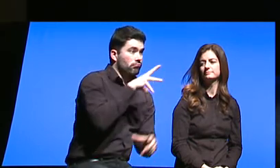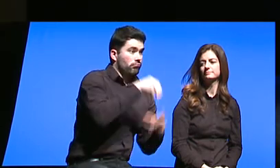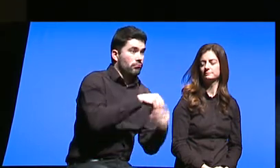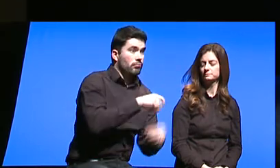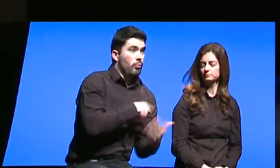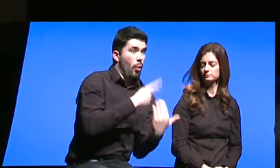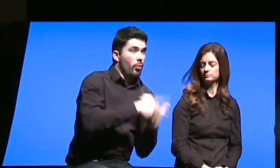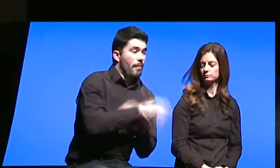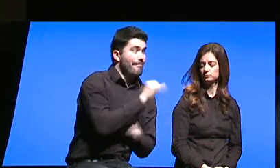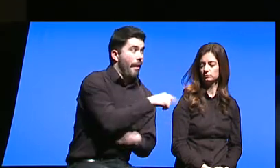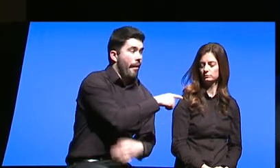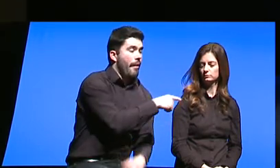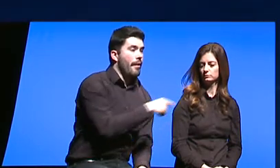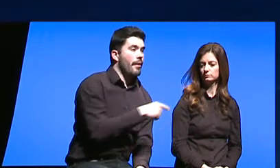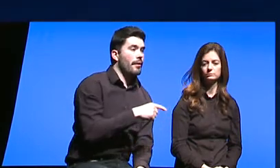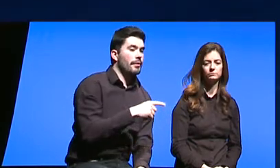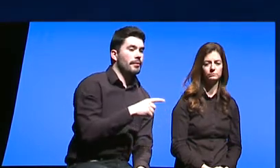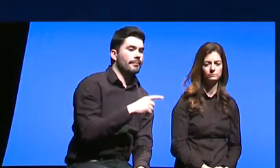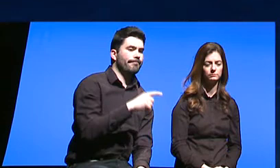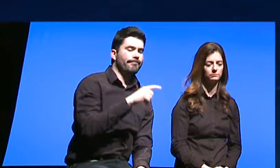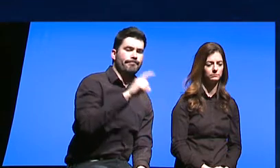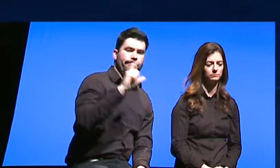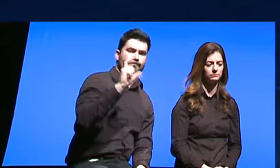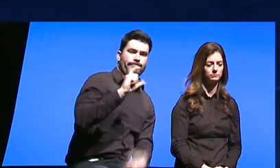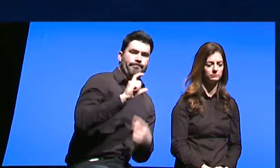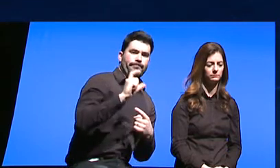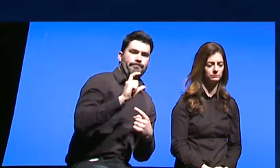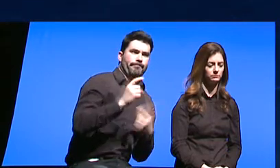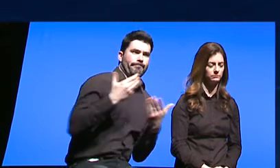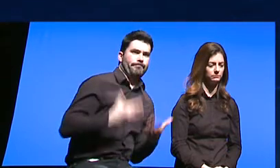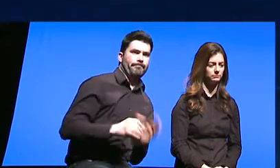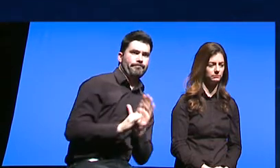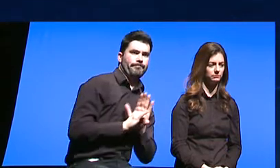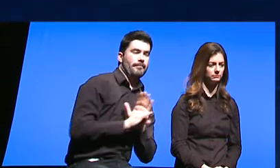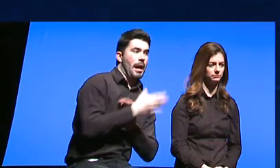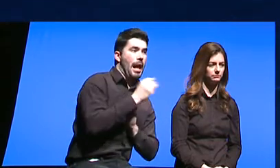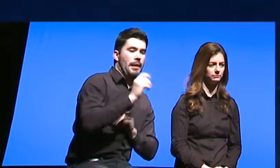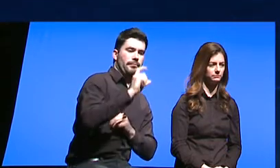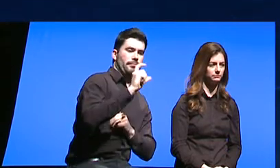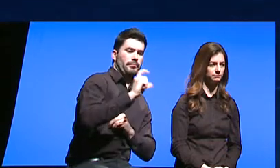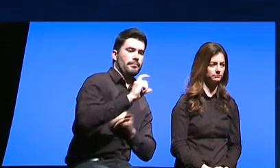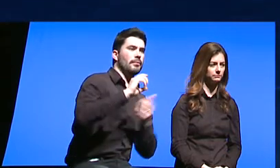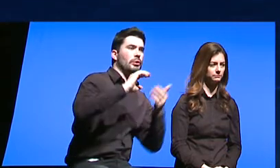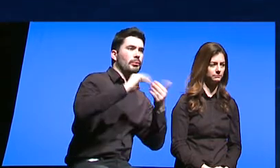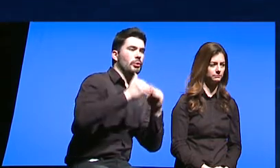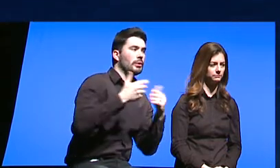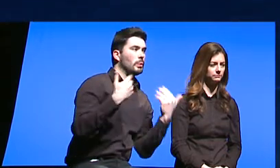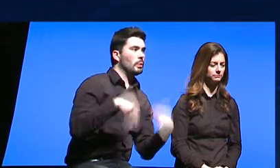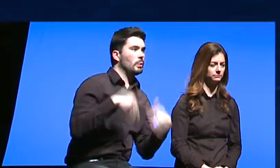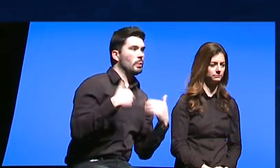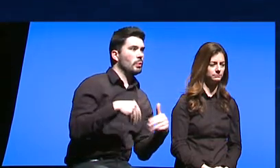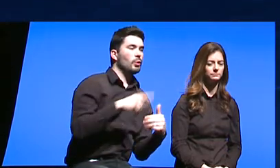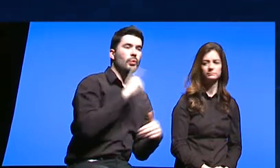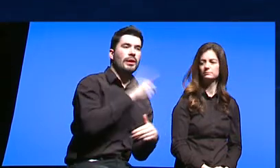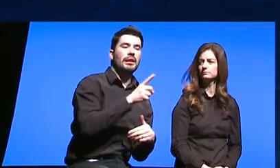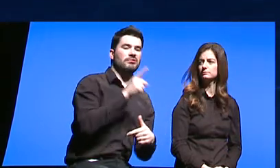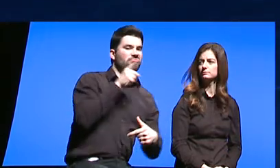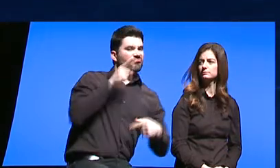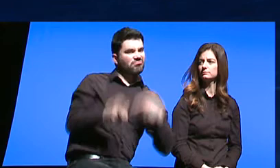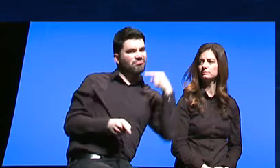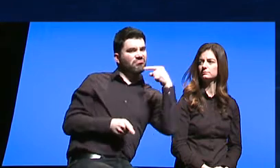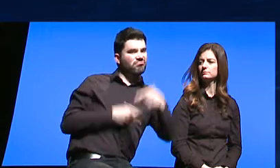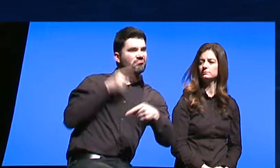well. Muslim identity and also Muslim community have turned to be the scapegoat of